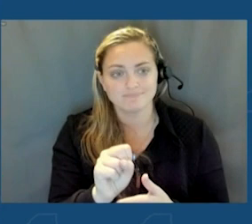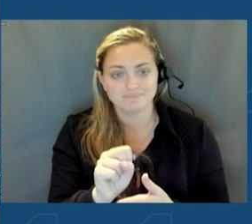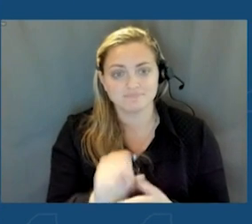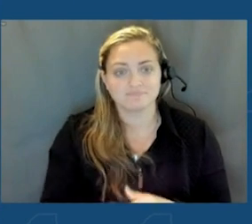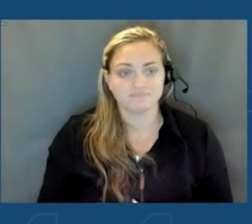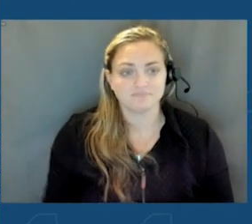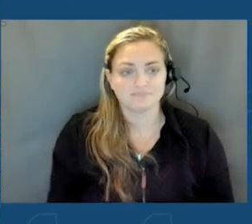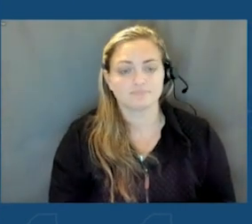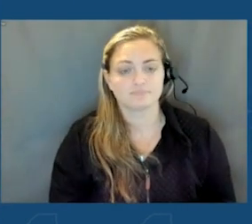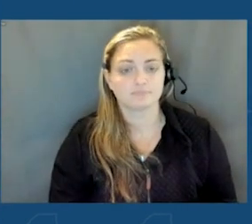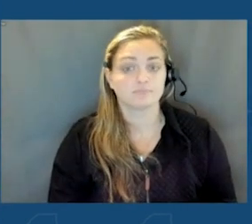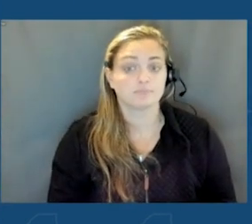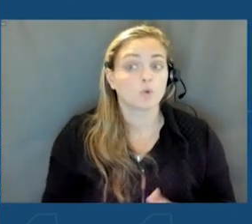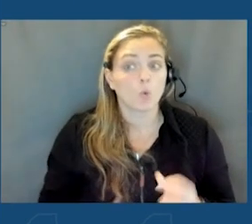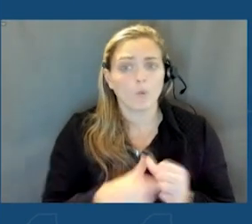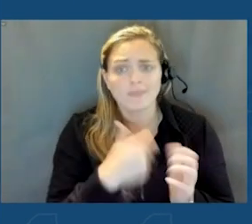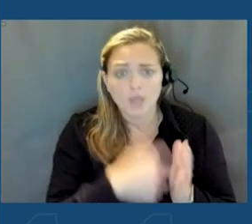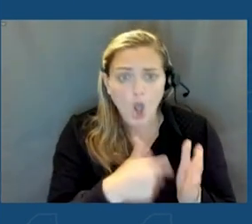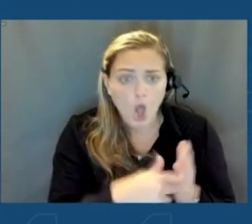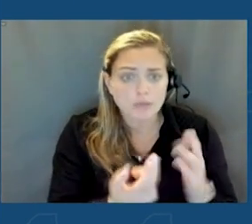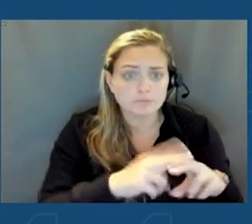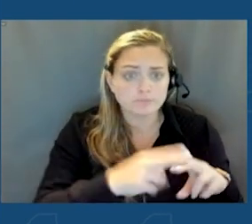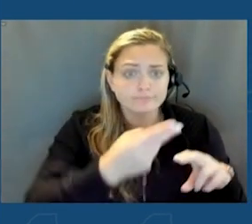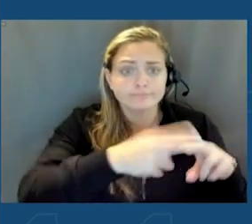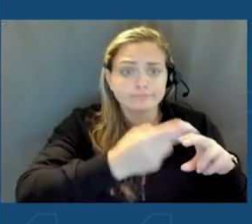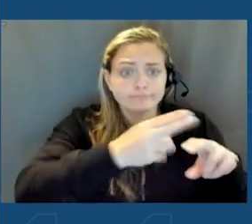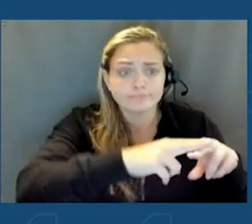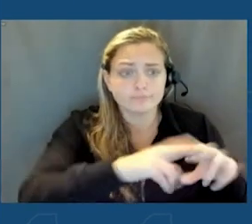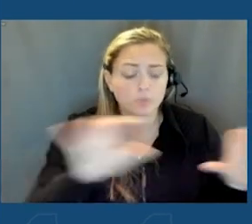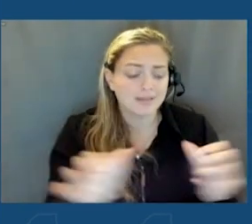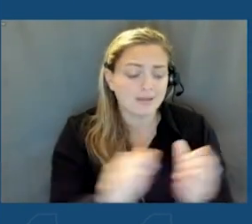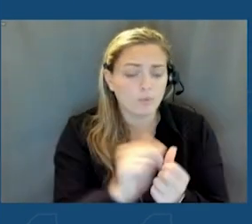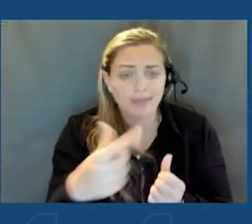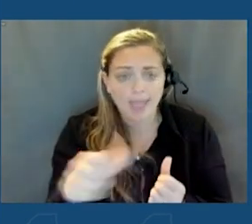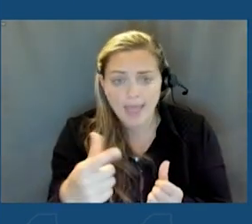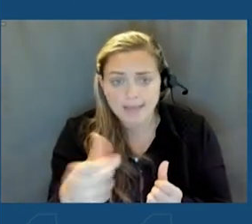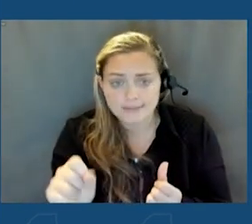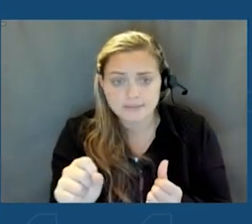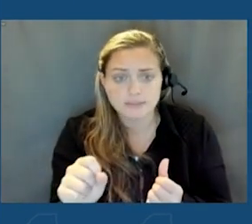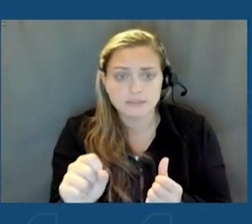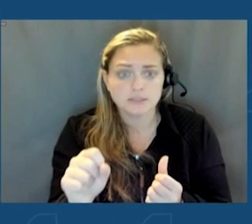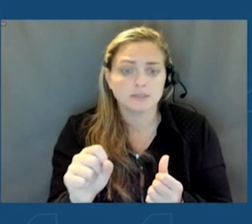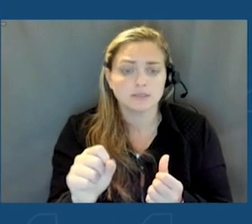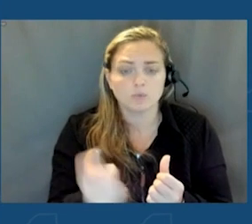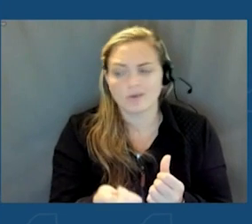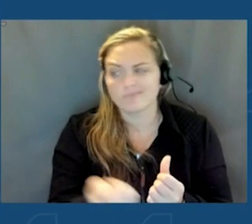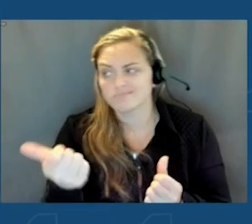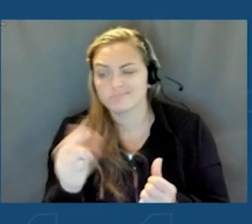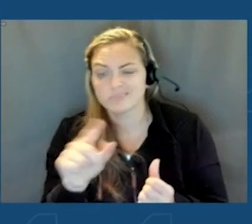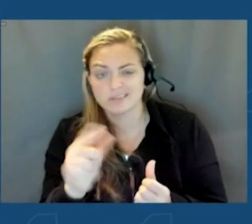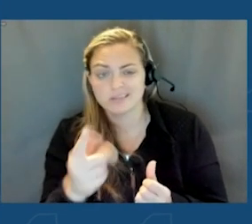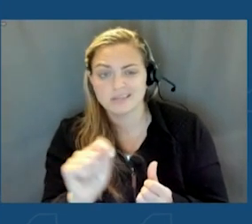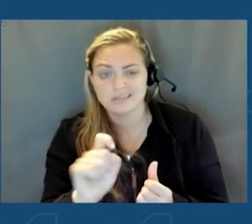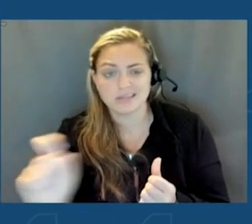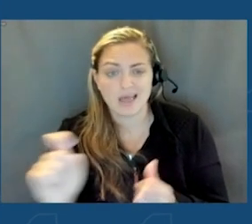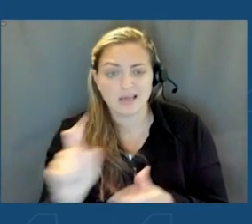With inflation rising, costs going up, we did it on gasoline. We took off the state gasoline